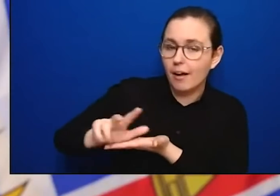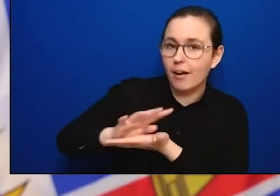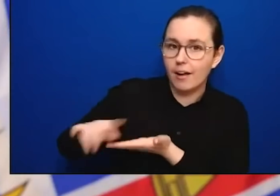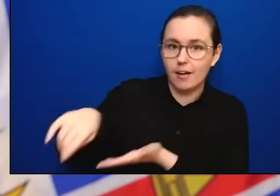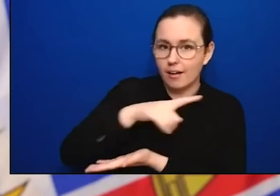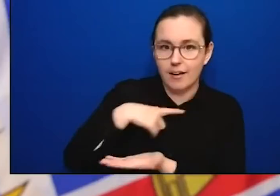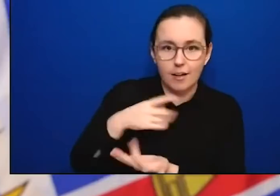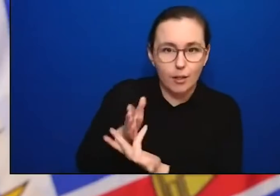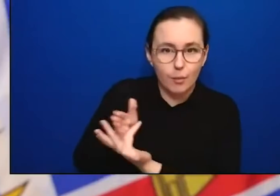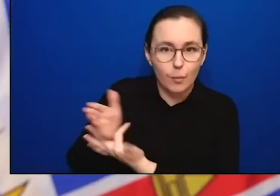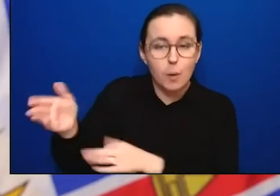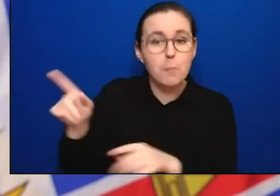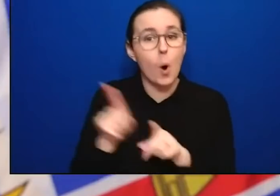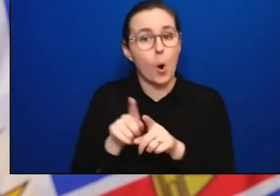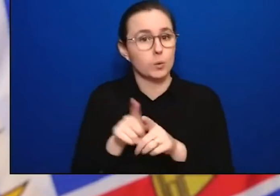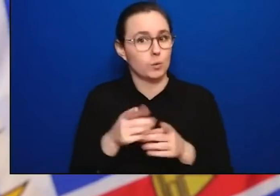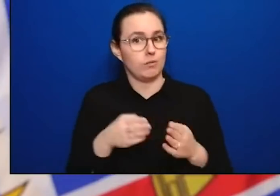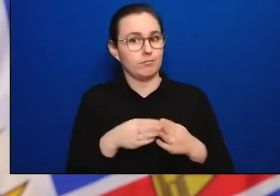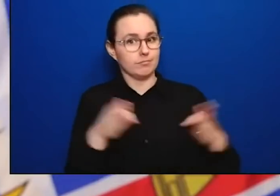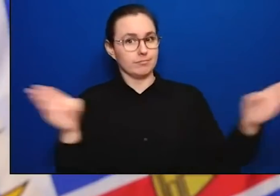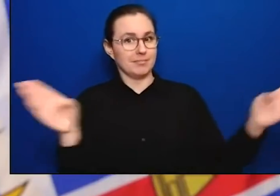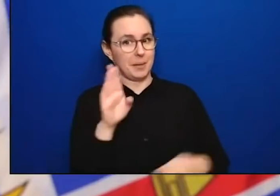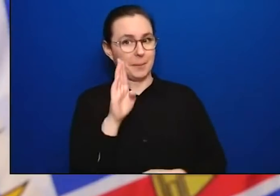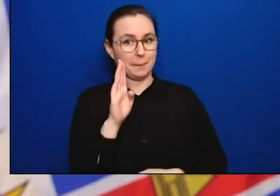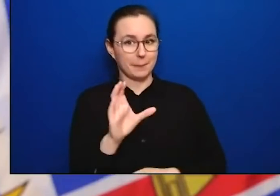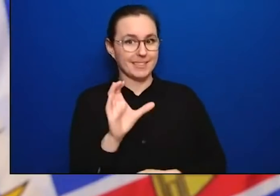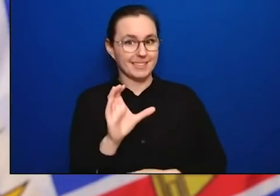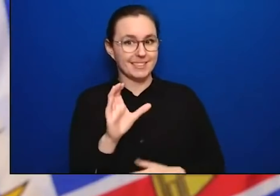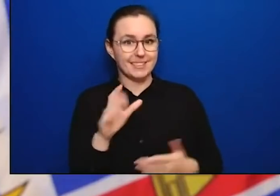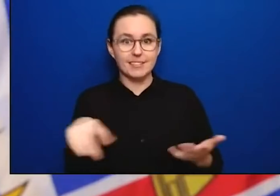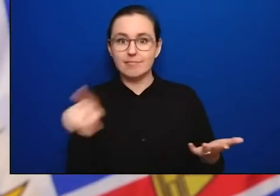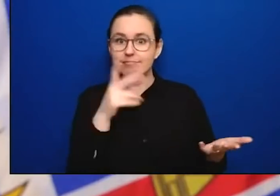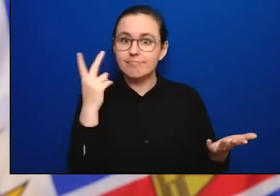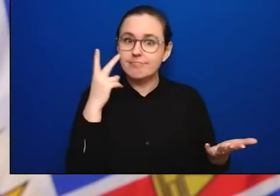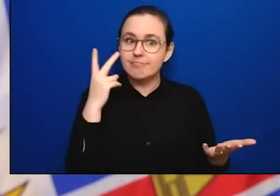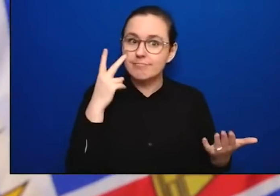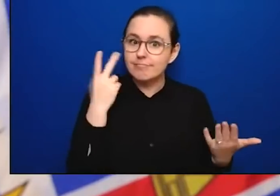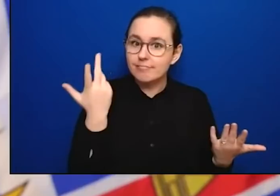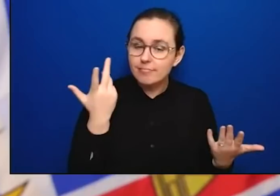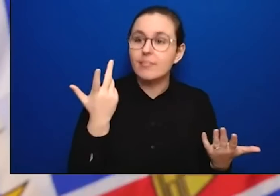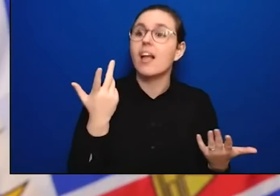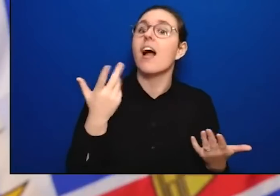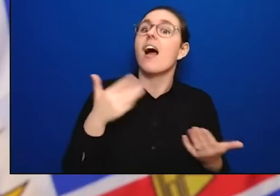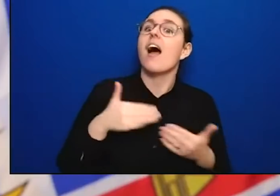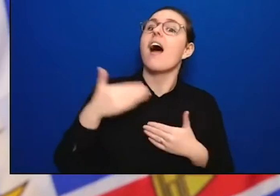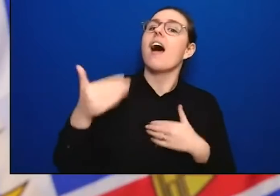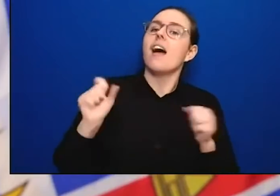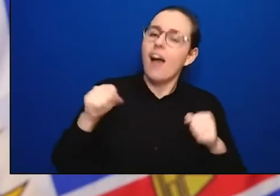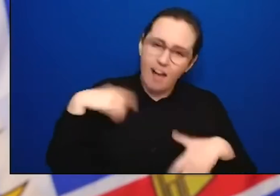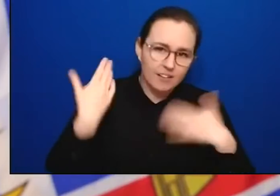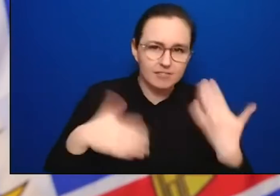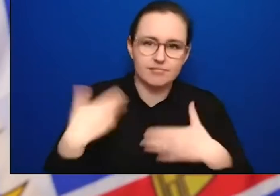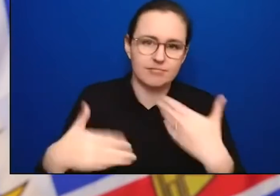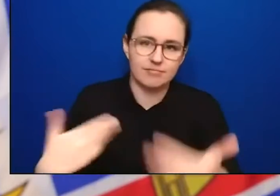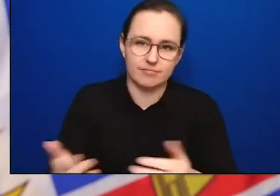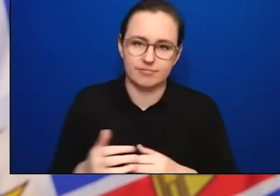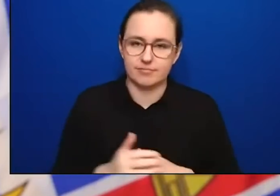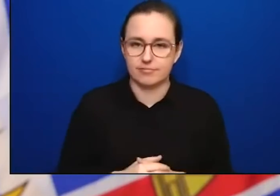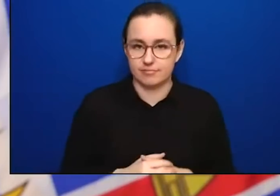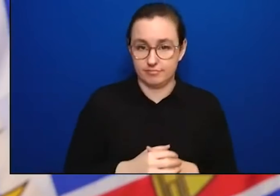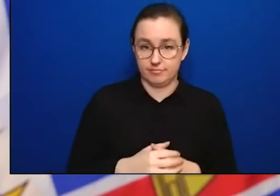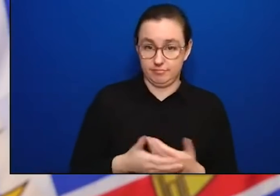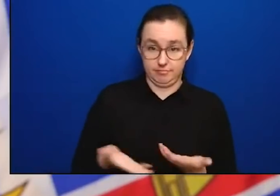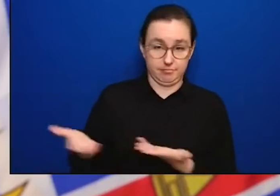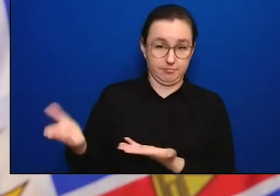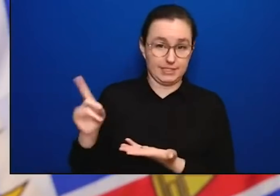make a difference in getting through this next few weeks, but it's going to make a difference for how we're going to be able to live with this virus and whatever